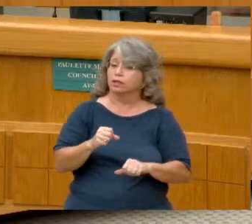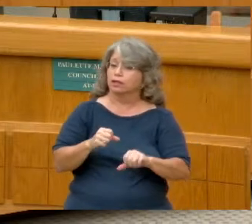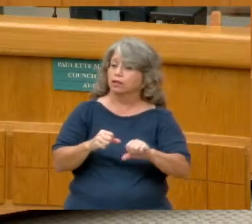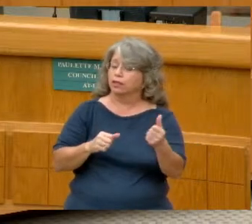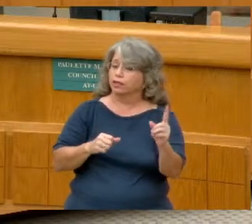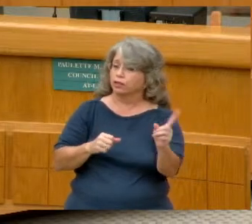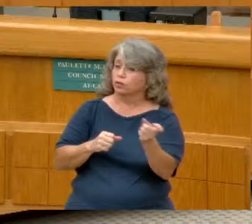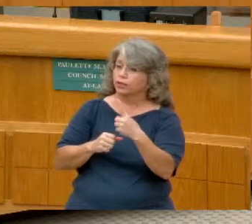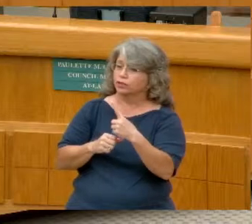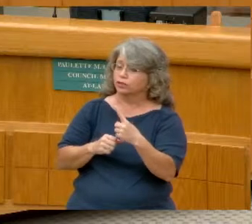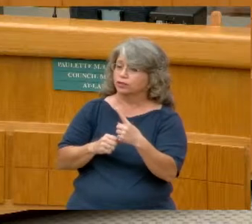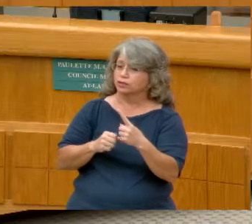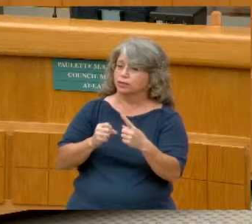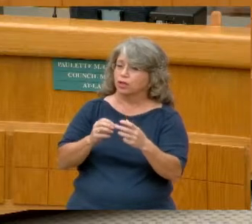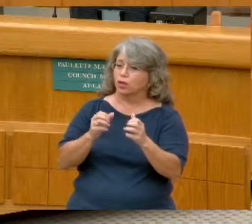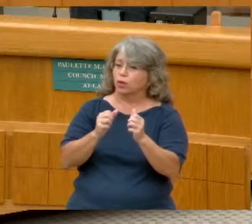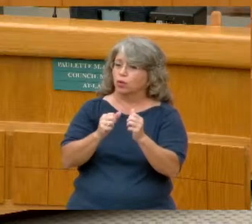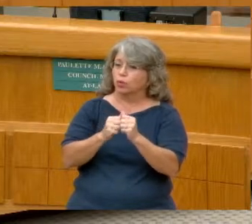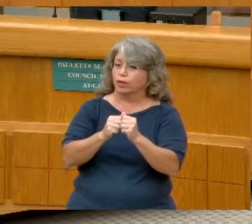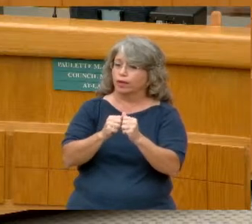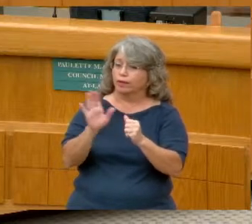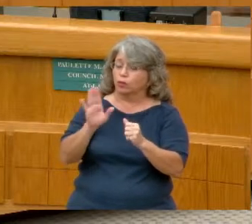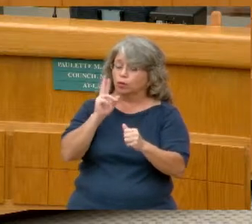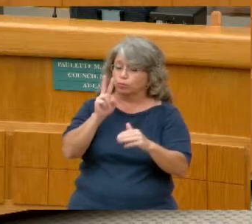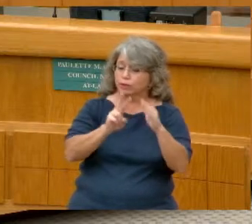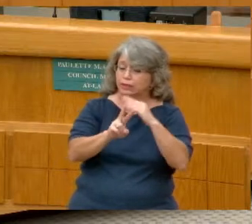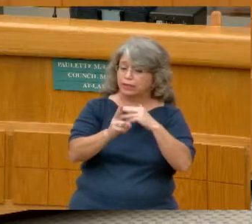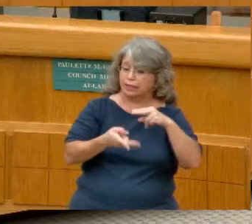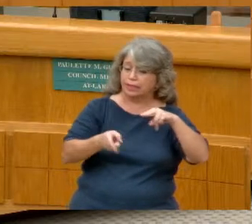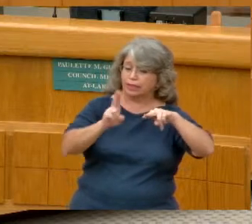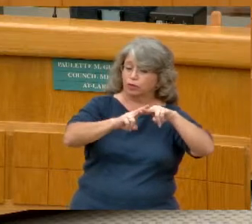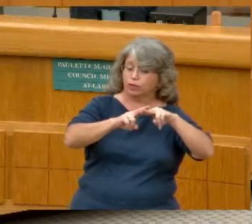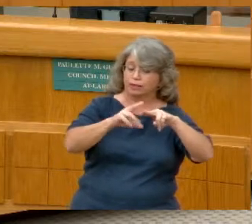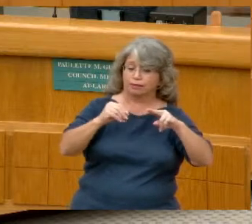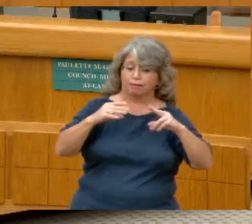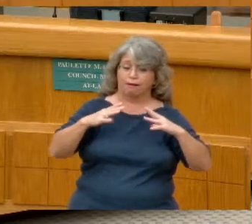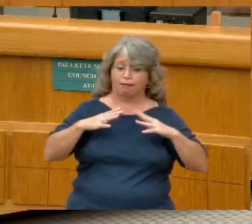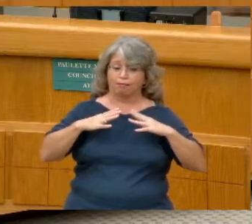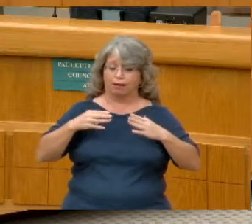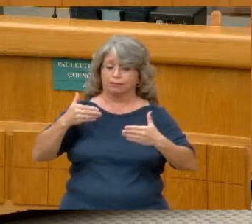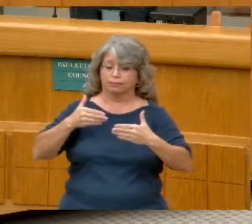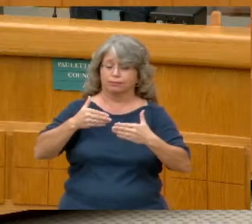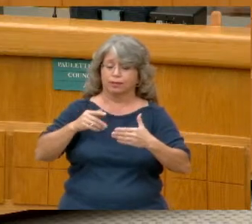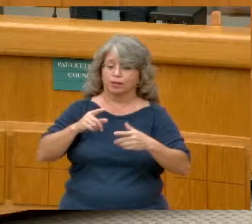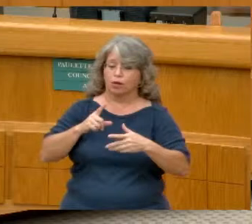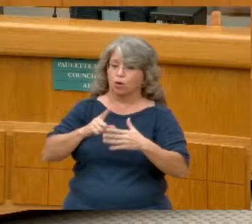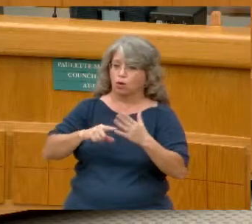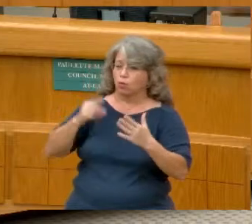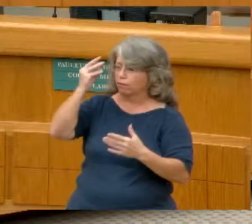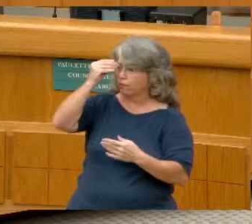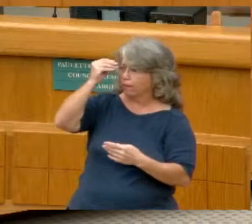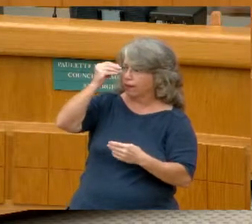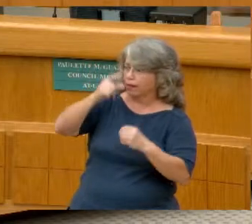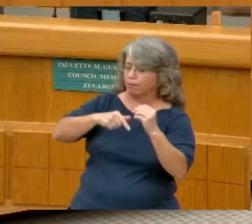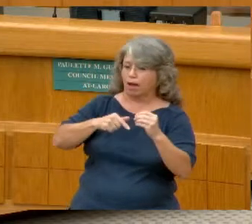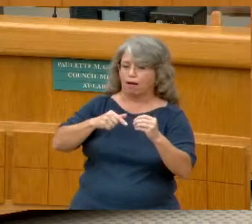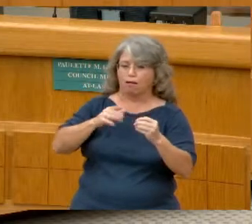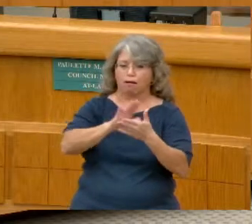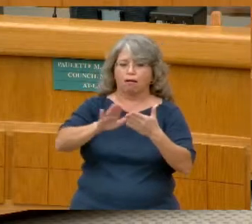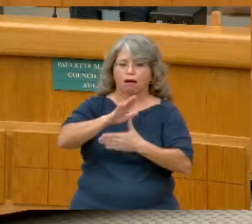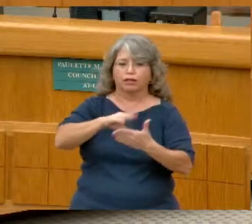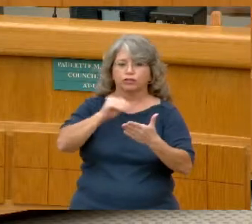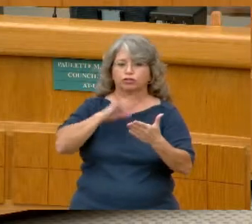increase and the holidays coming up, what are your thoughts on the college students going home at Thanksgiving and hanging out together?